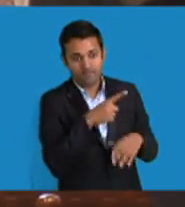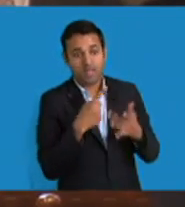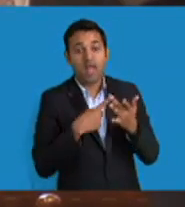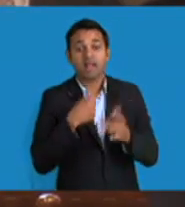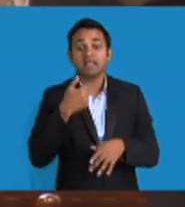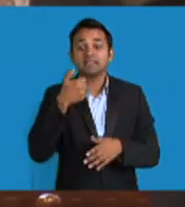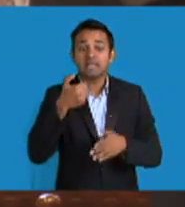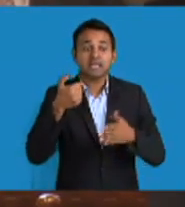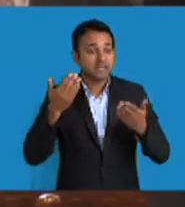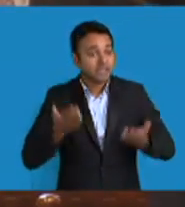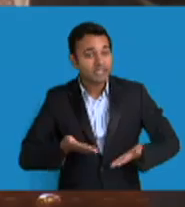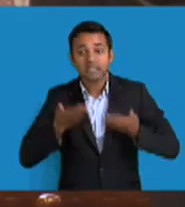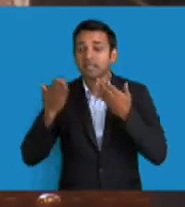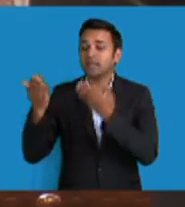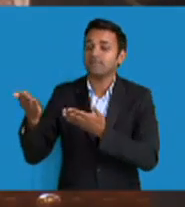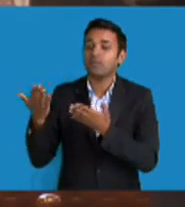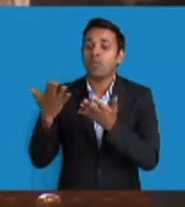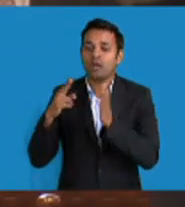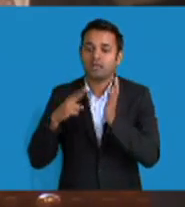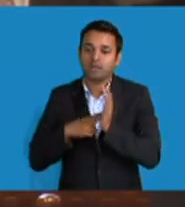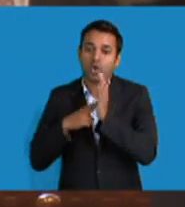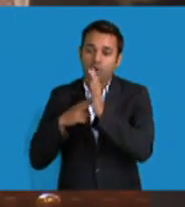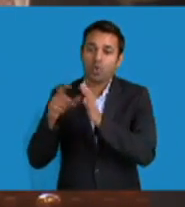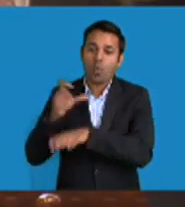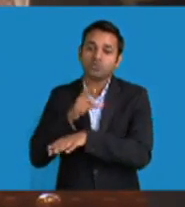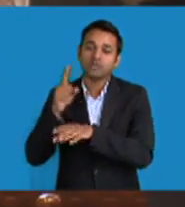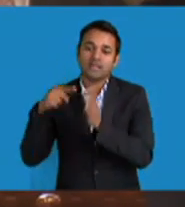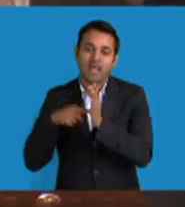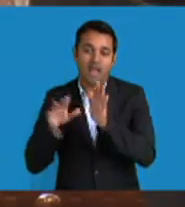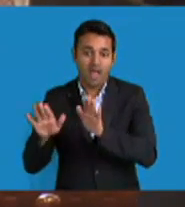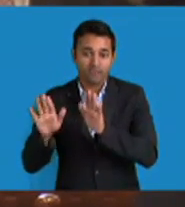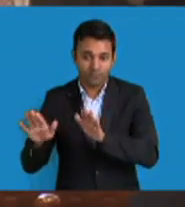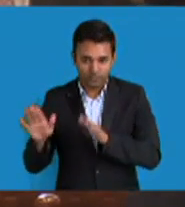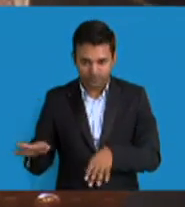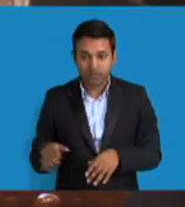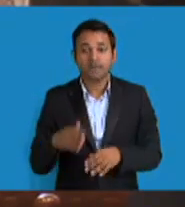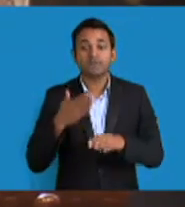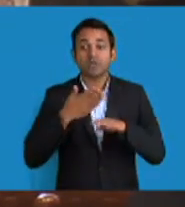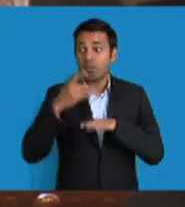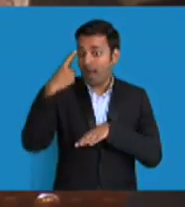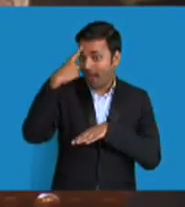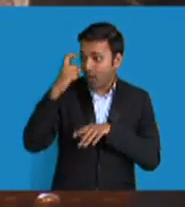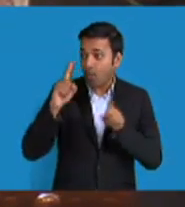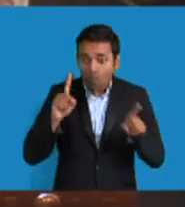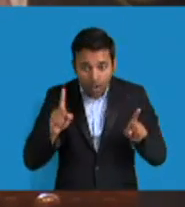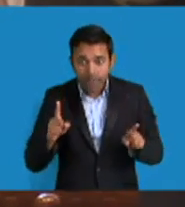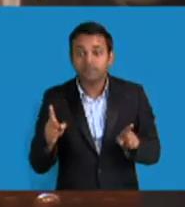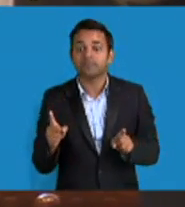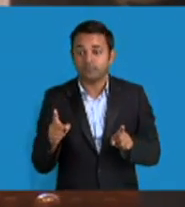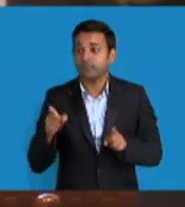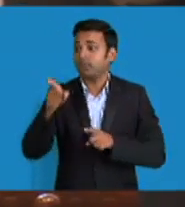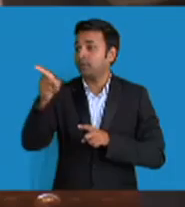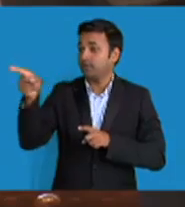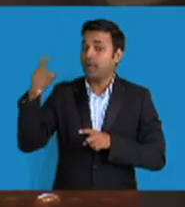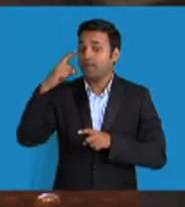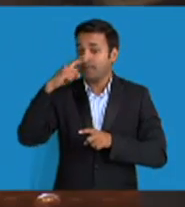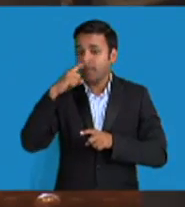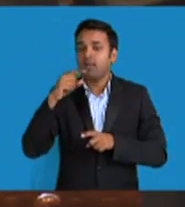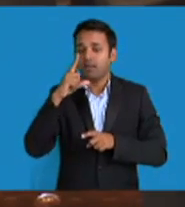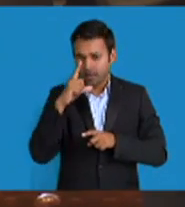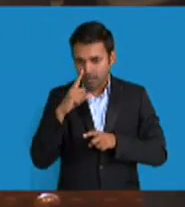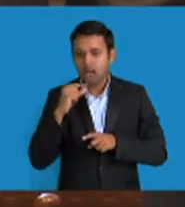Thailand. This latest initiative will allow fisher folk to continue to catch fish and at the same